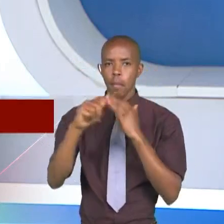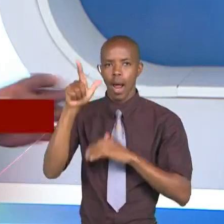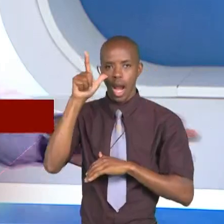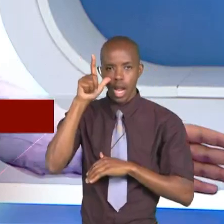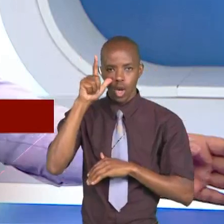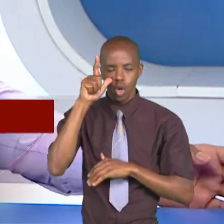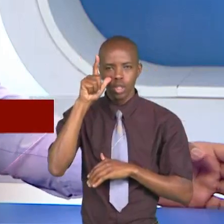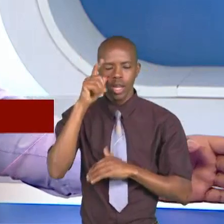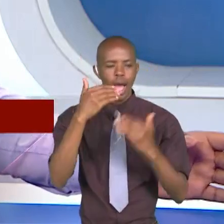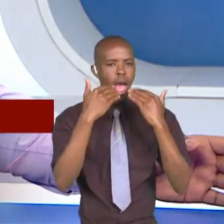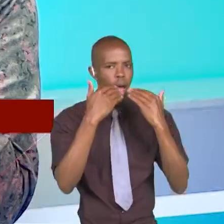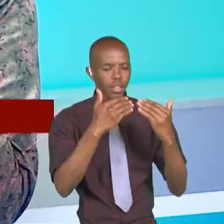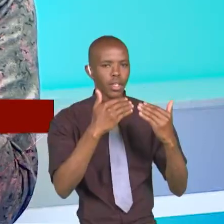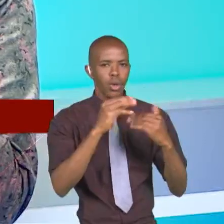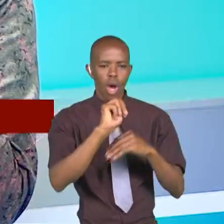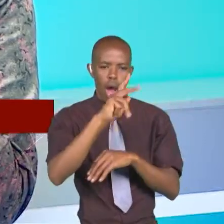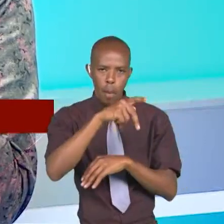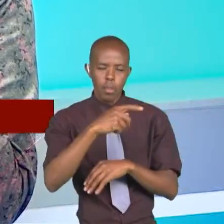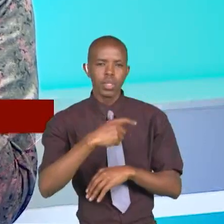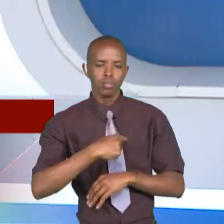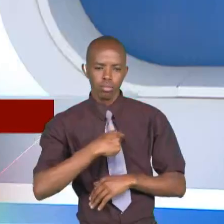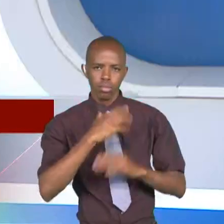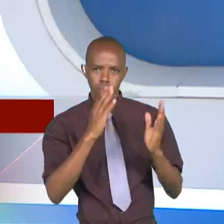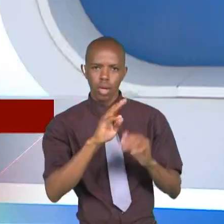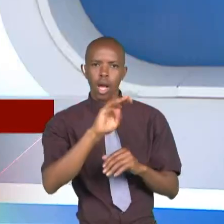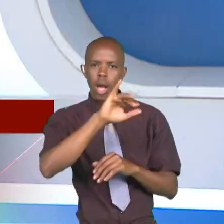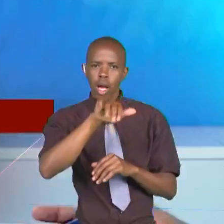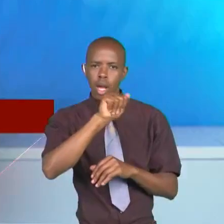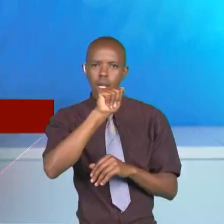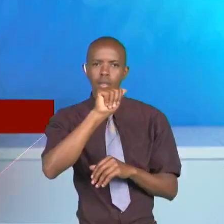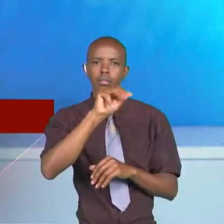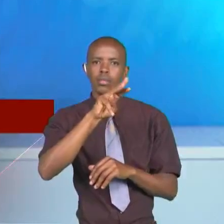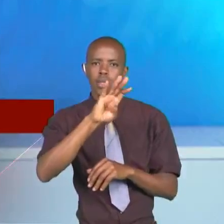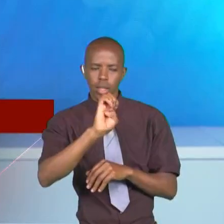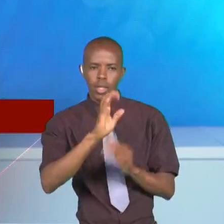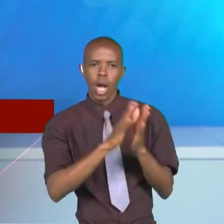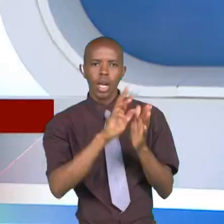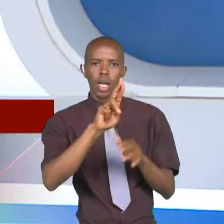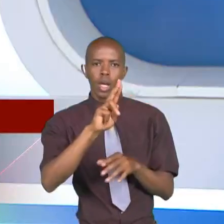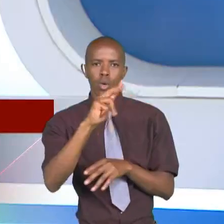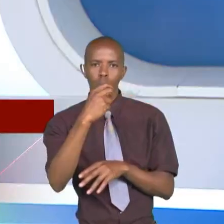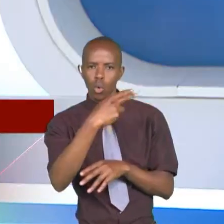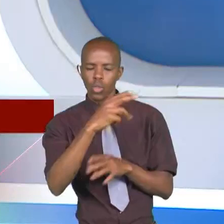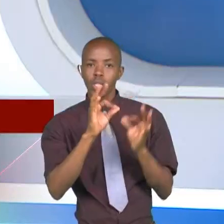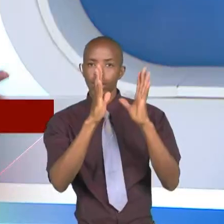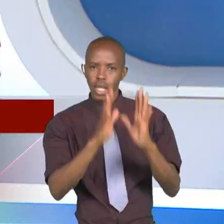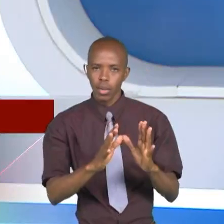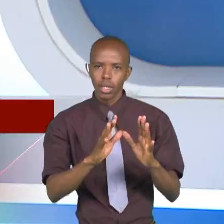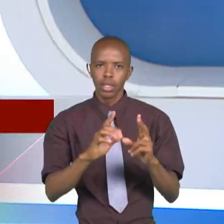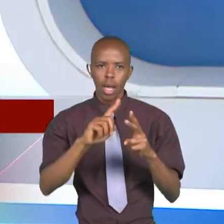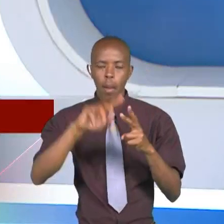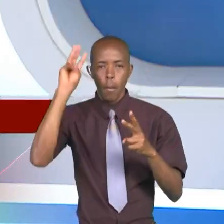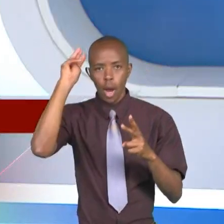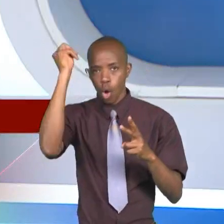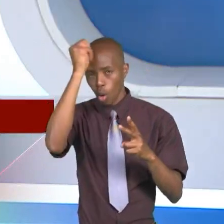Obogo, and thank you, my guests tonight, Honorable James Gikuya and Ruth Mbogo, sign language interpreters,